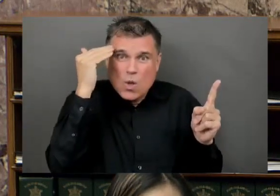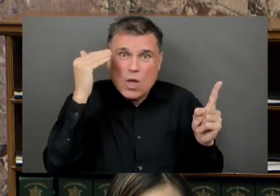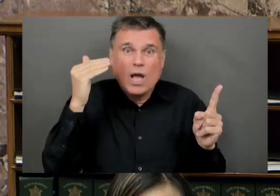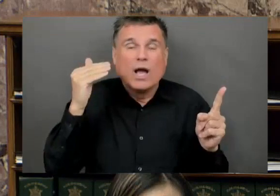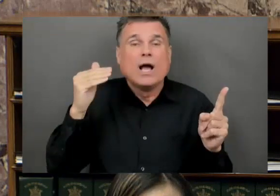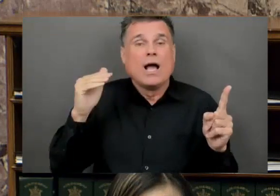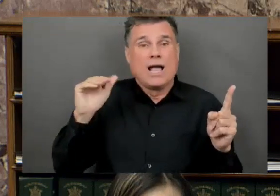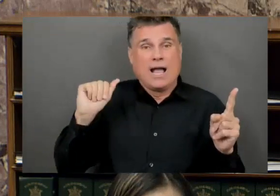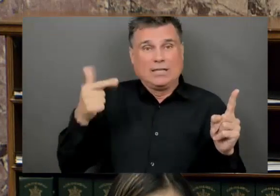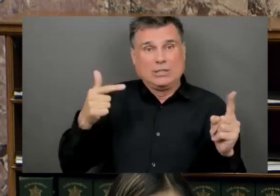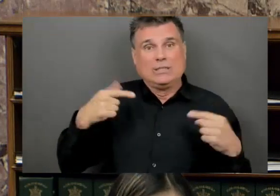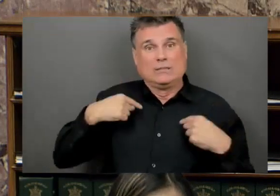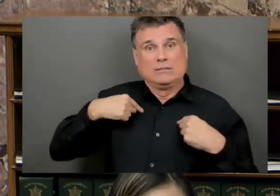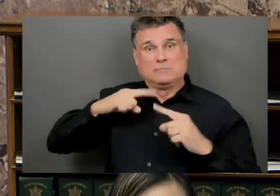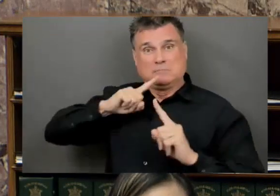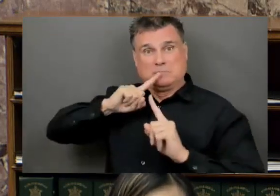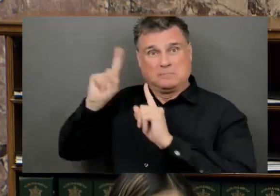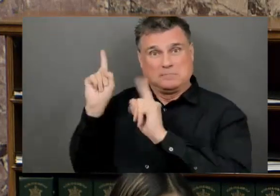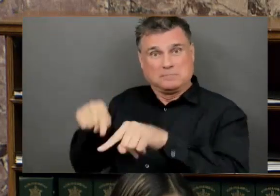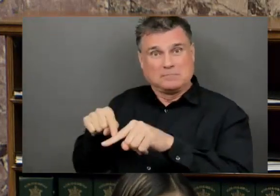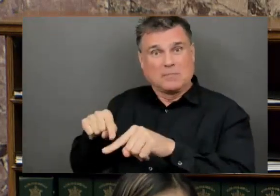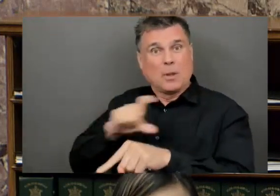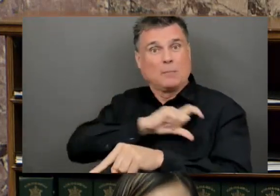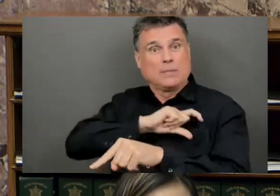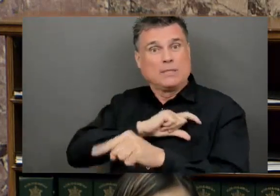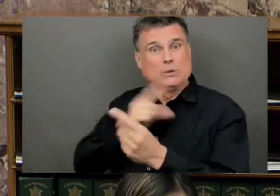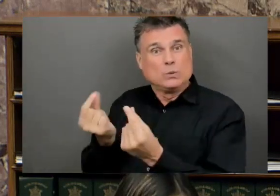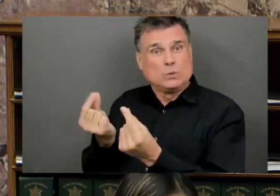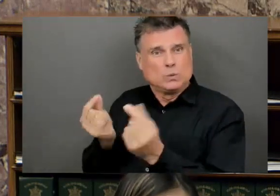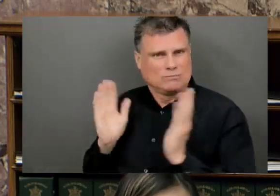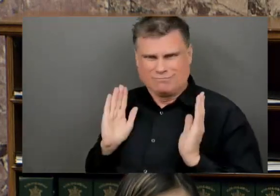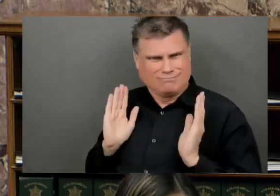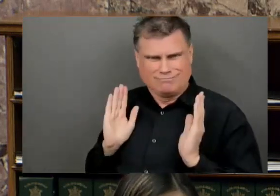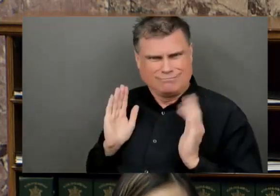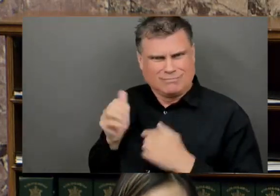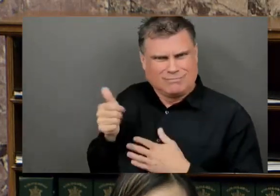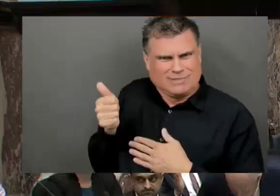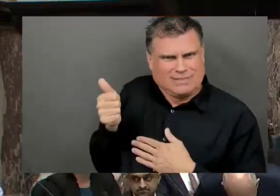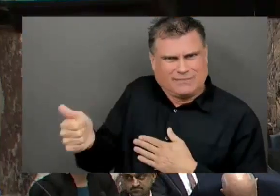do their job, or for that matter, in what they report, Honourable